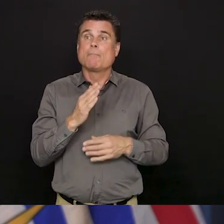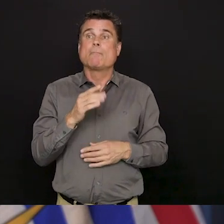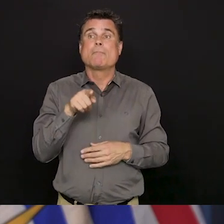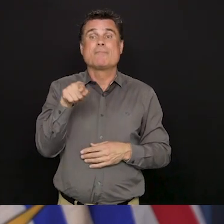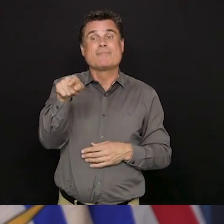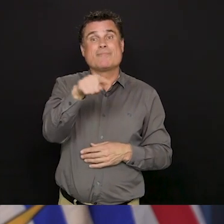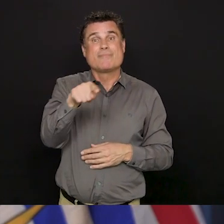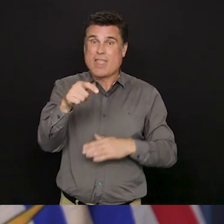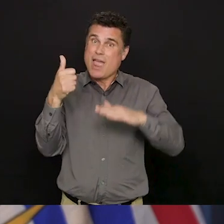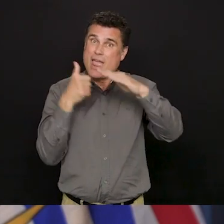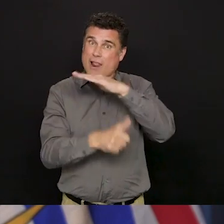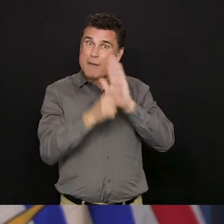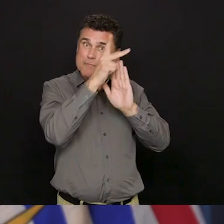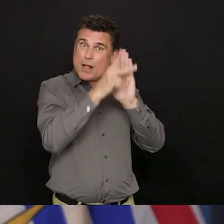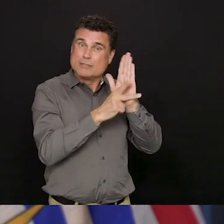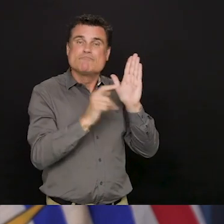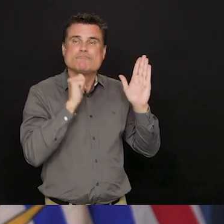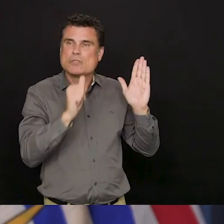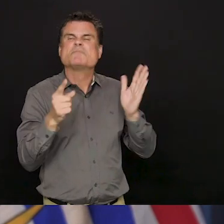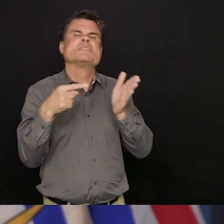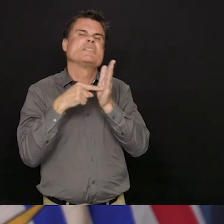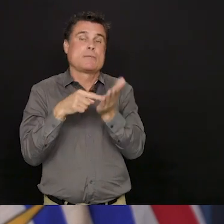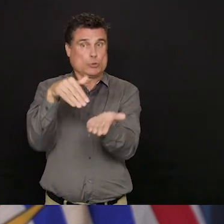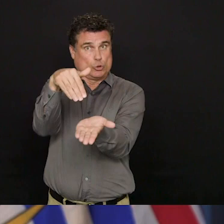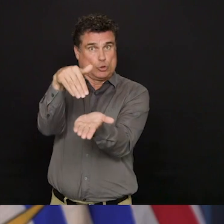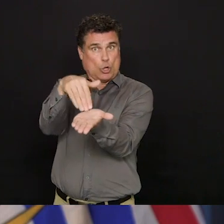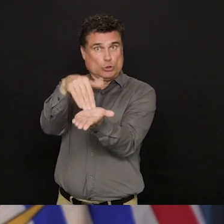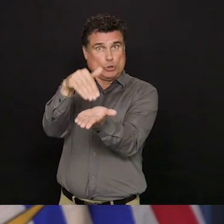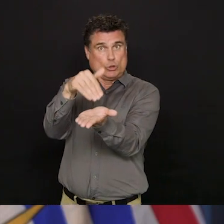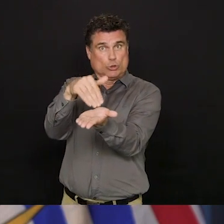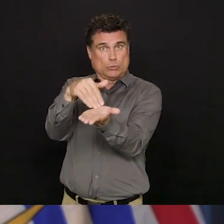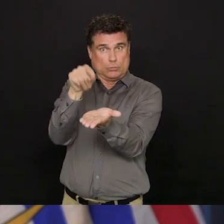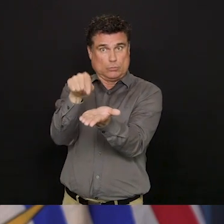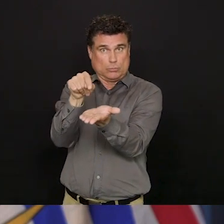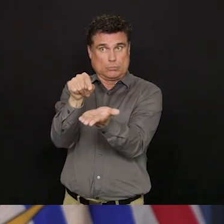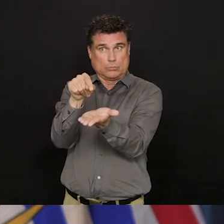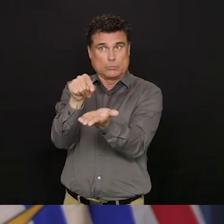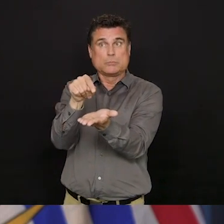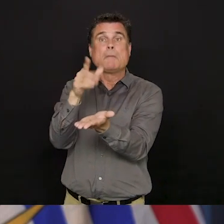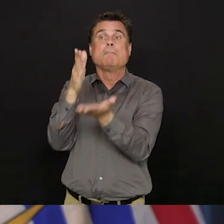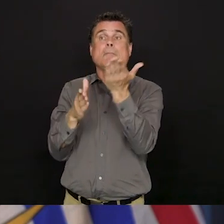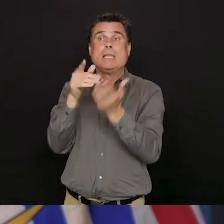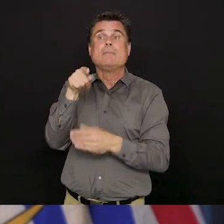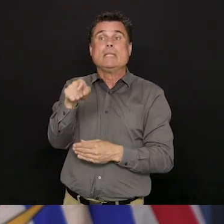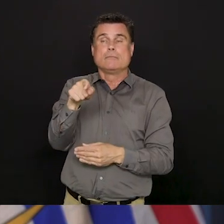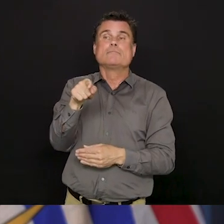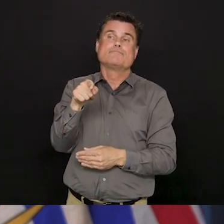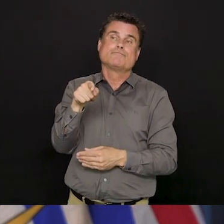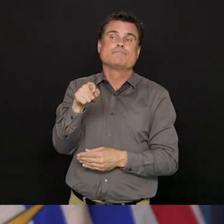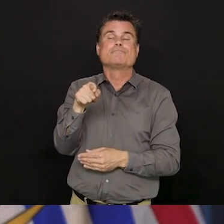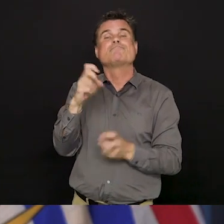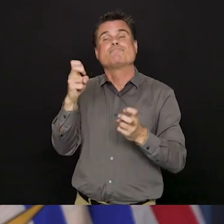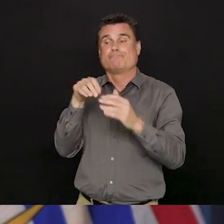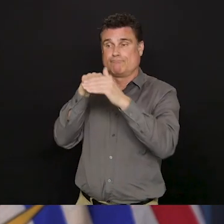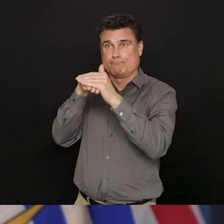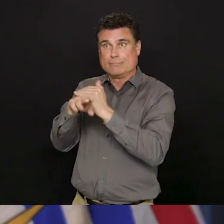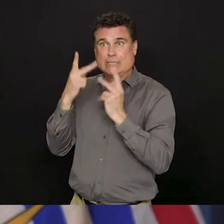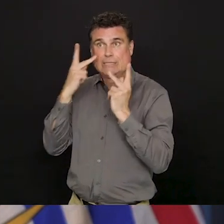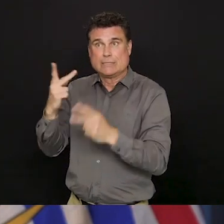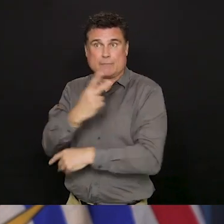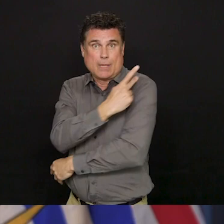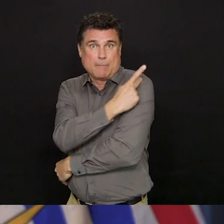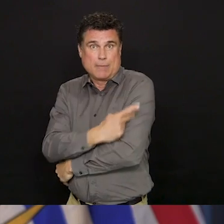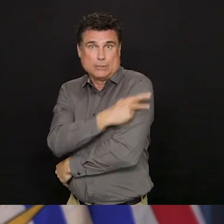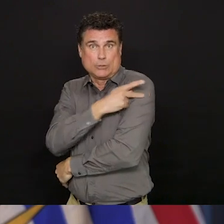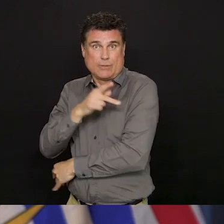between facilities. They may have patients in different areas. We know that there are pharmacists who are in facilities. So